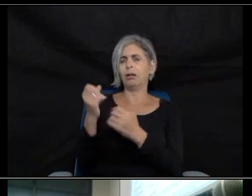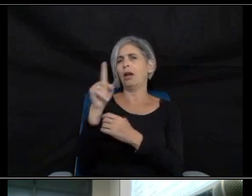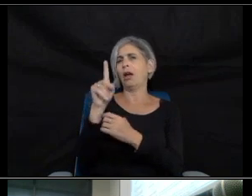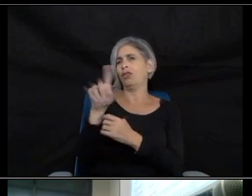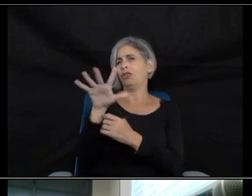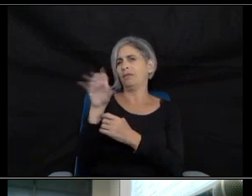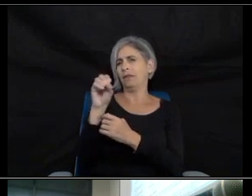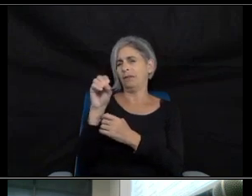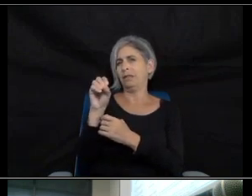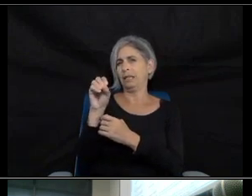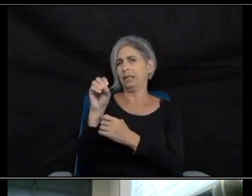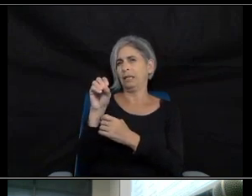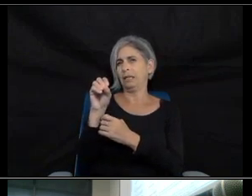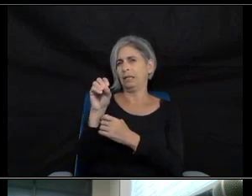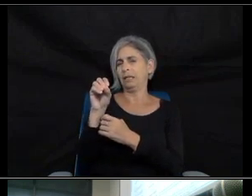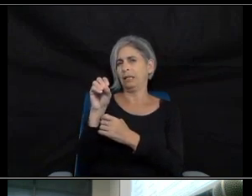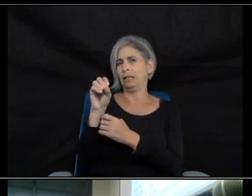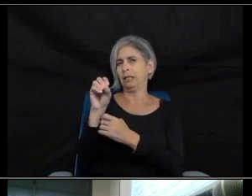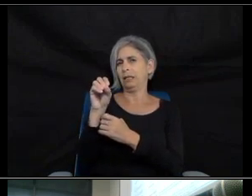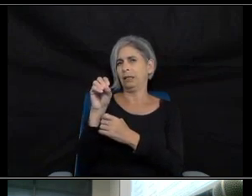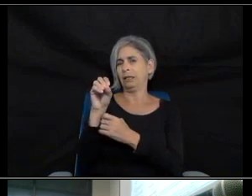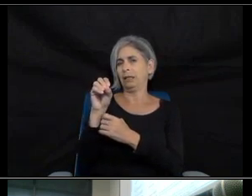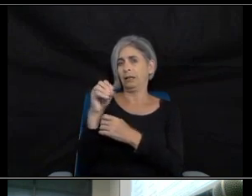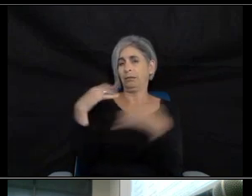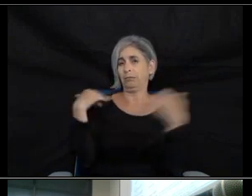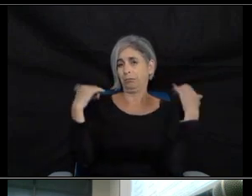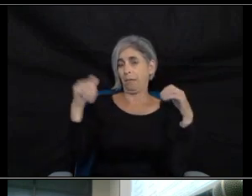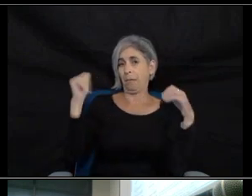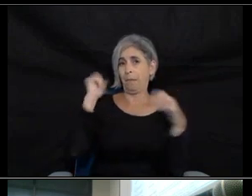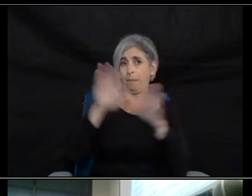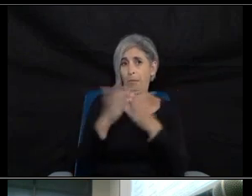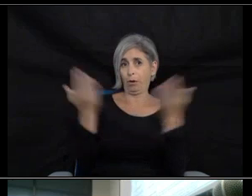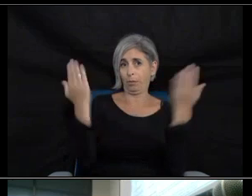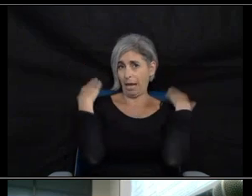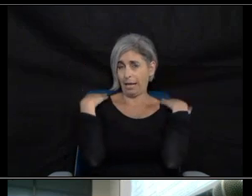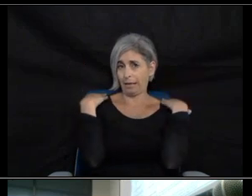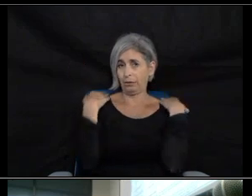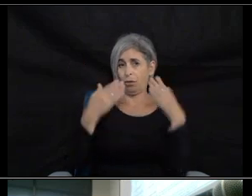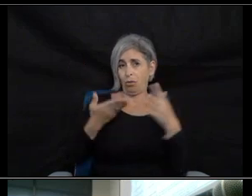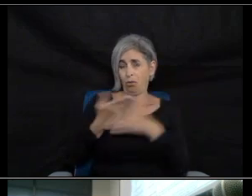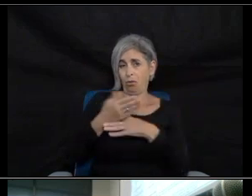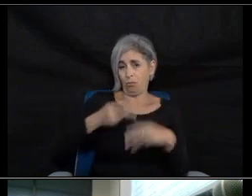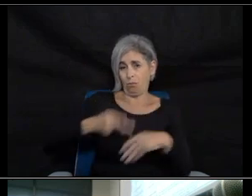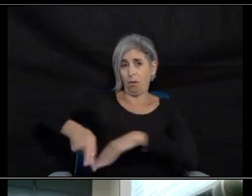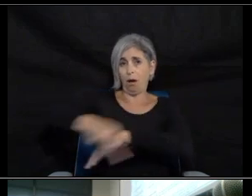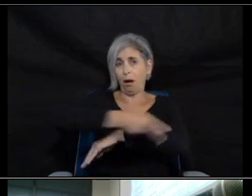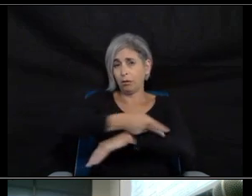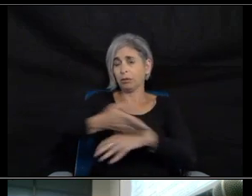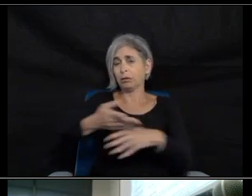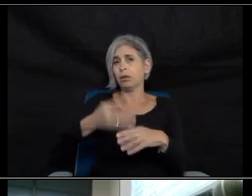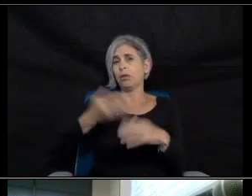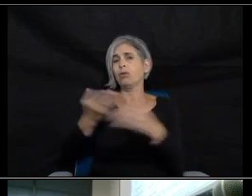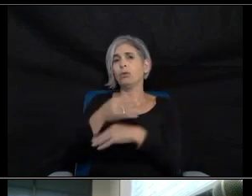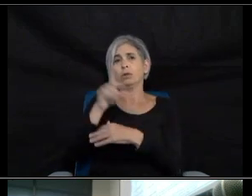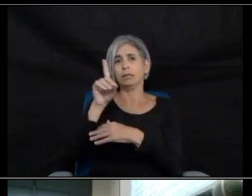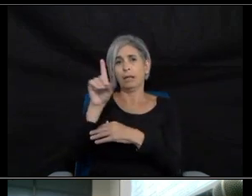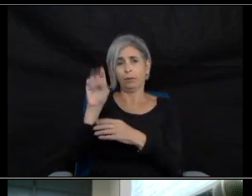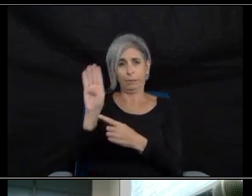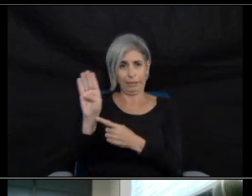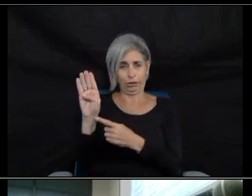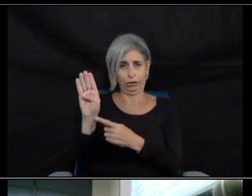150 pre-stuffed book bags from Parks and Recreation, City of Delray Beach, Delray